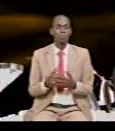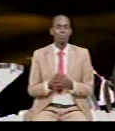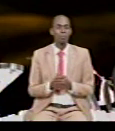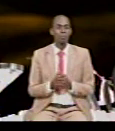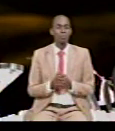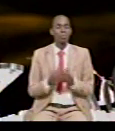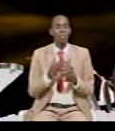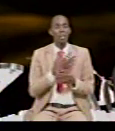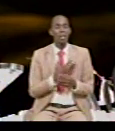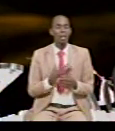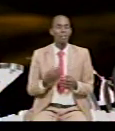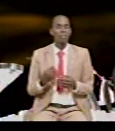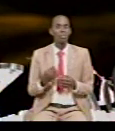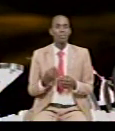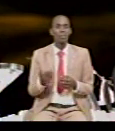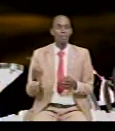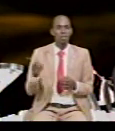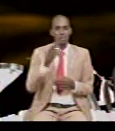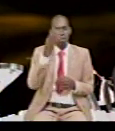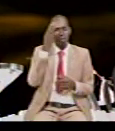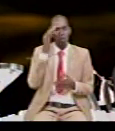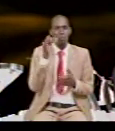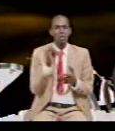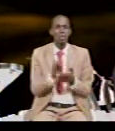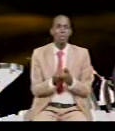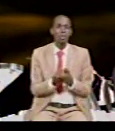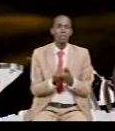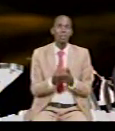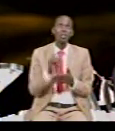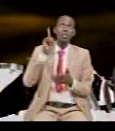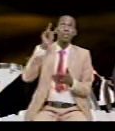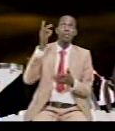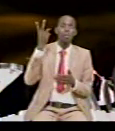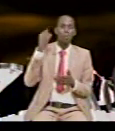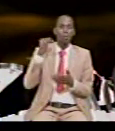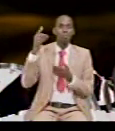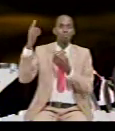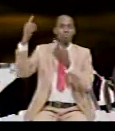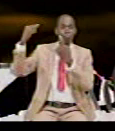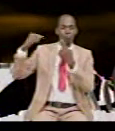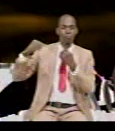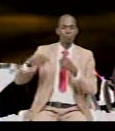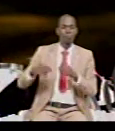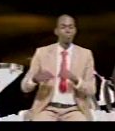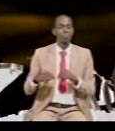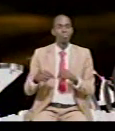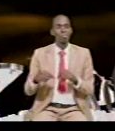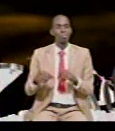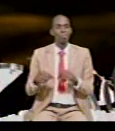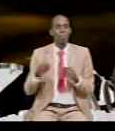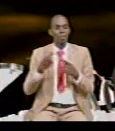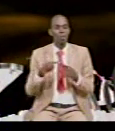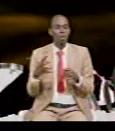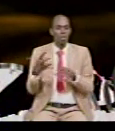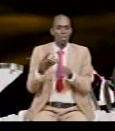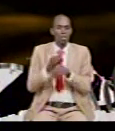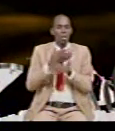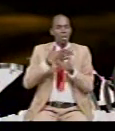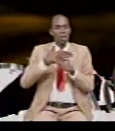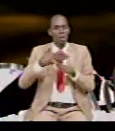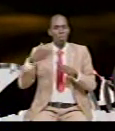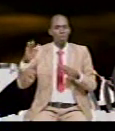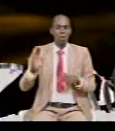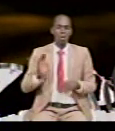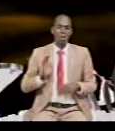and now, and ye know that he was manifested to take